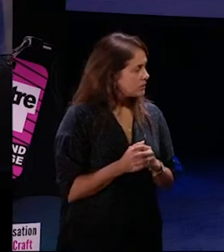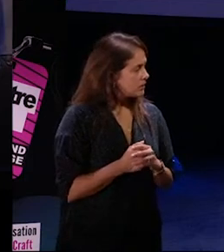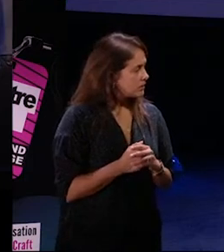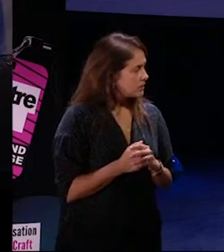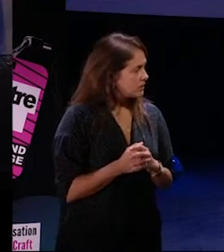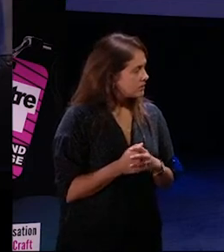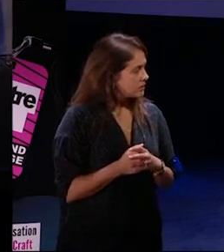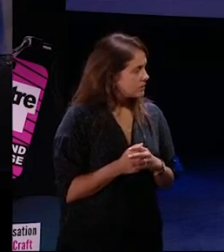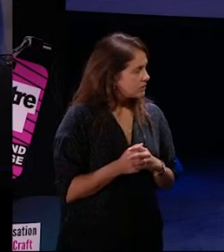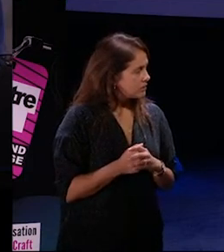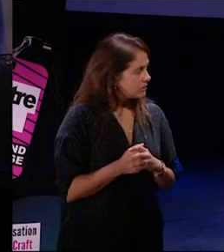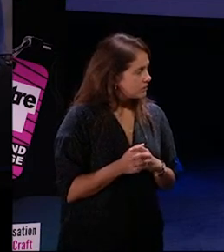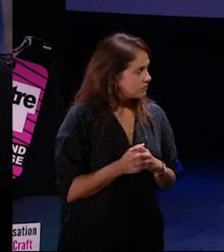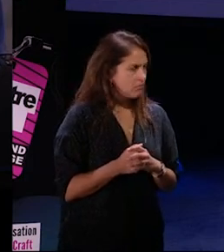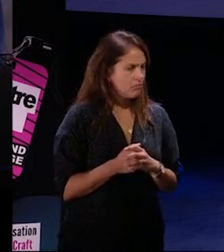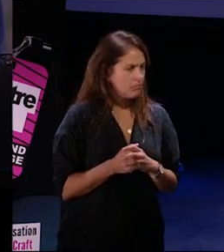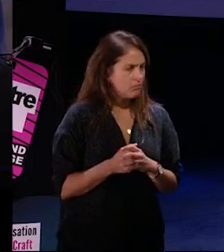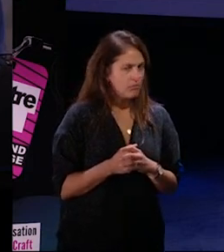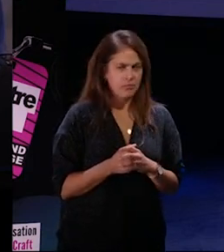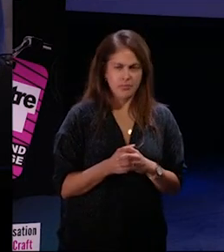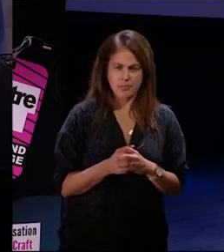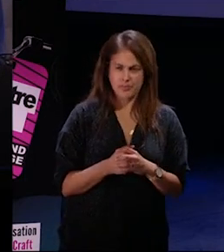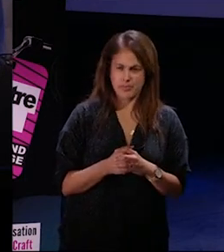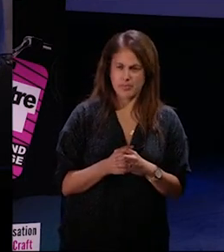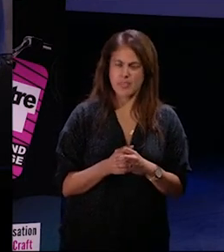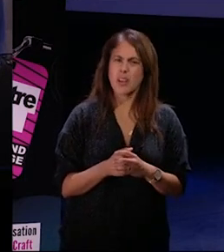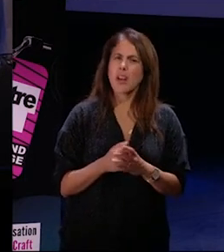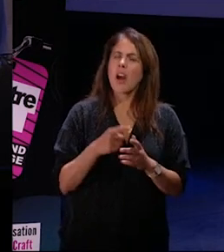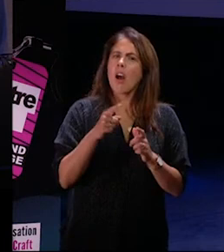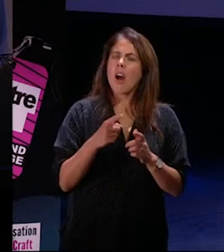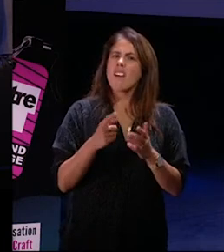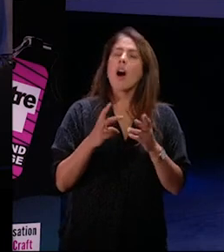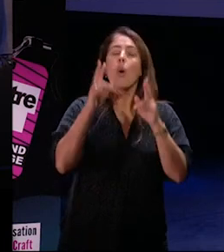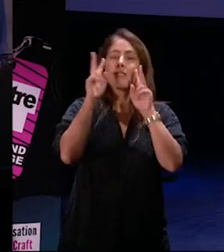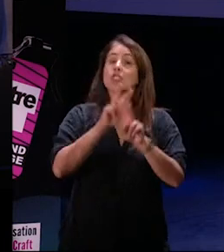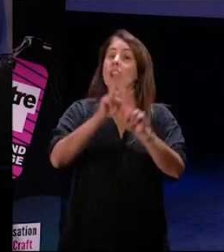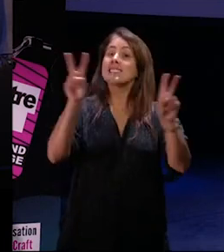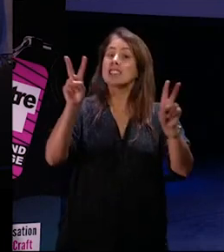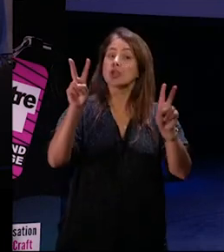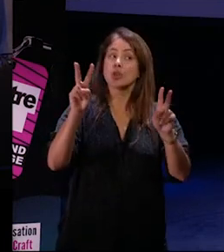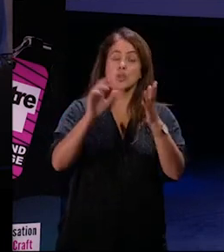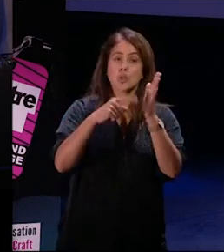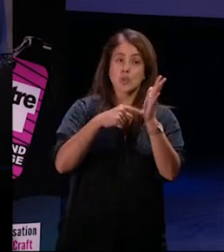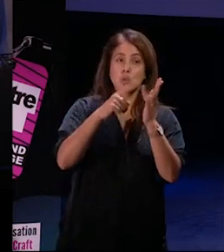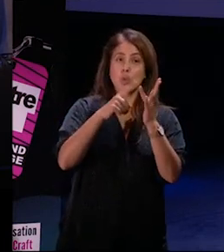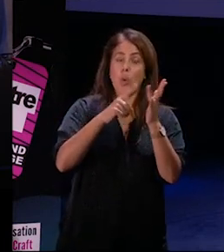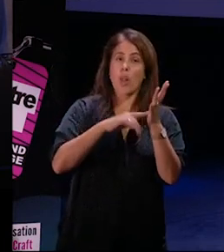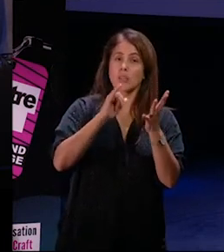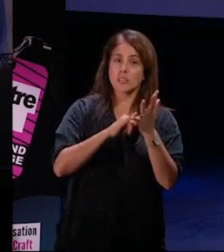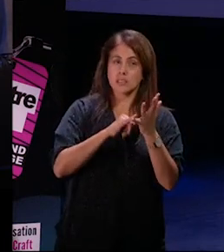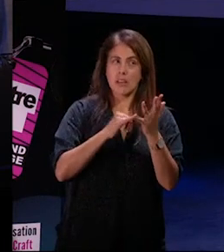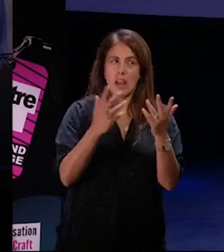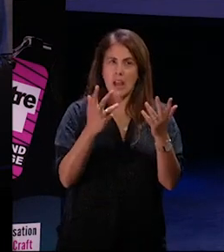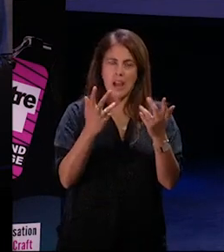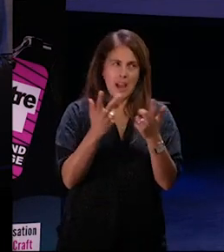the visualization tools, they look massive in financial aspect. And how do